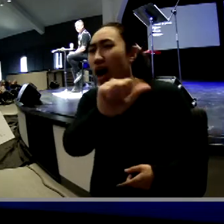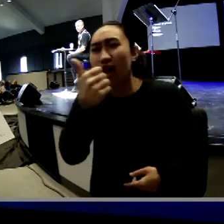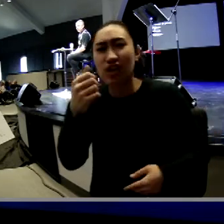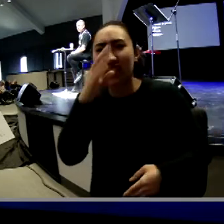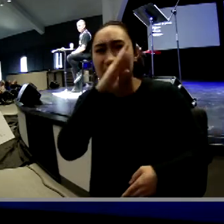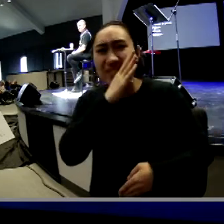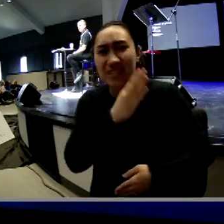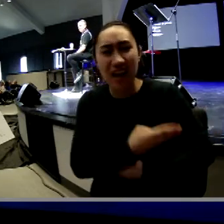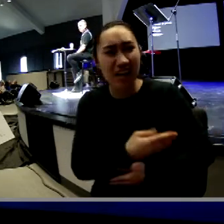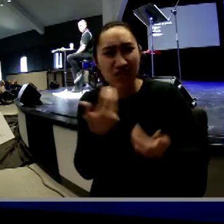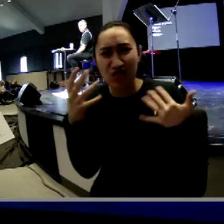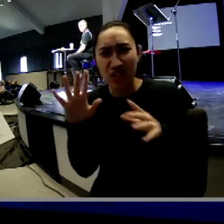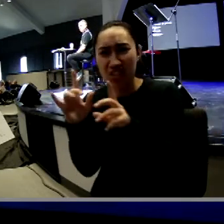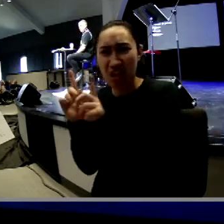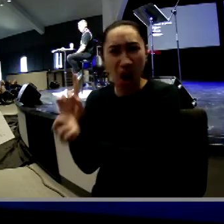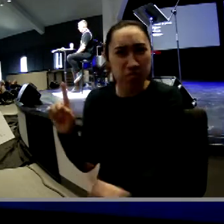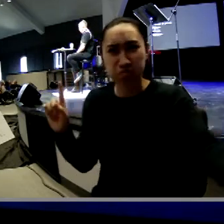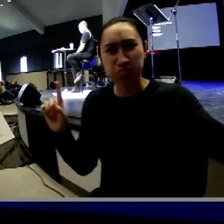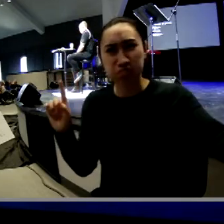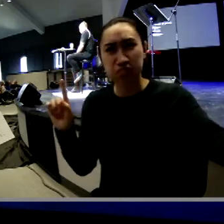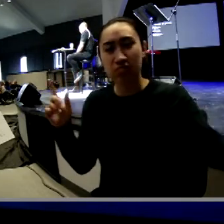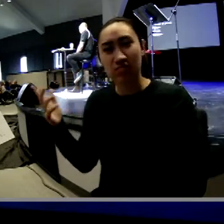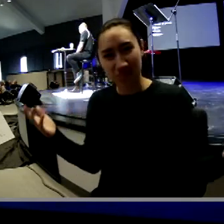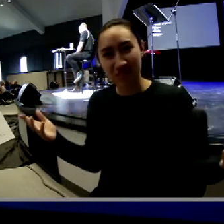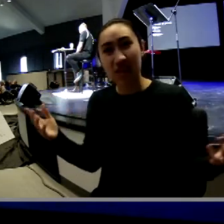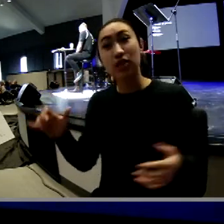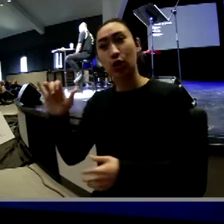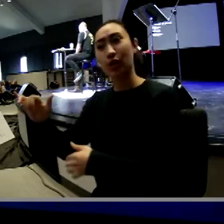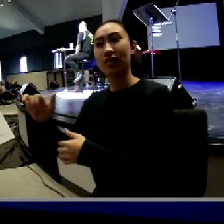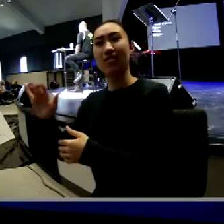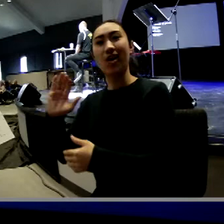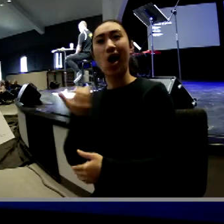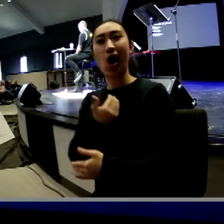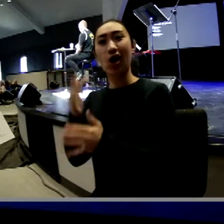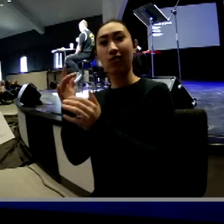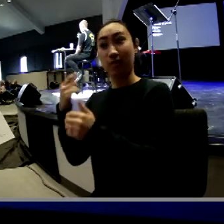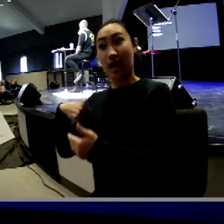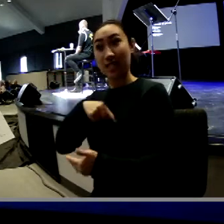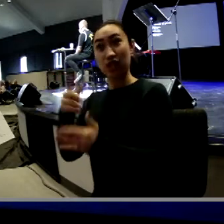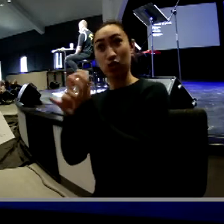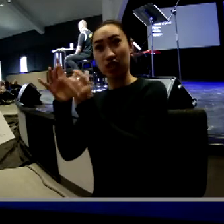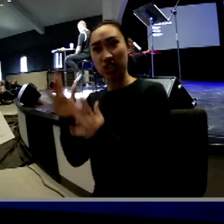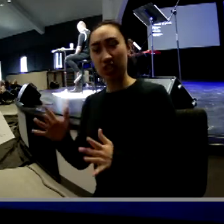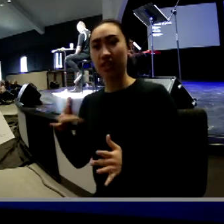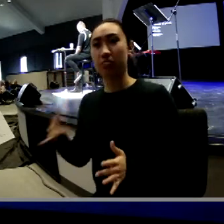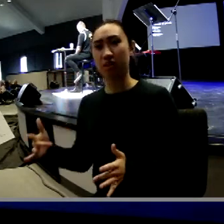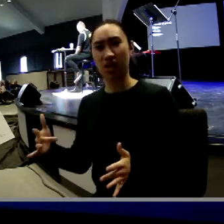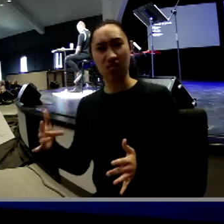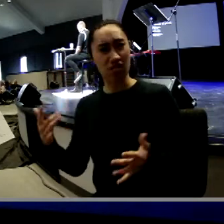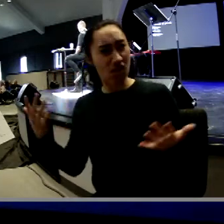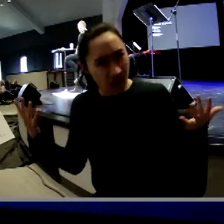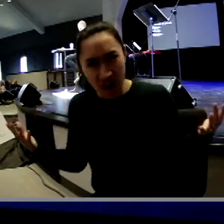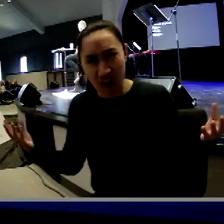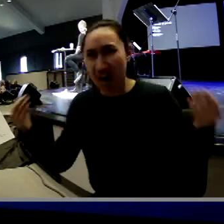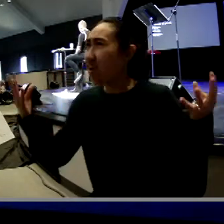God, your faithfulness. Now, here's what I'll say about the people of St. Paul,